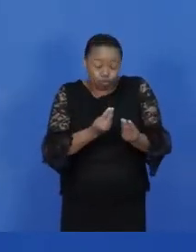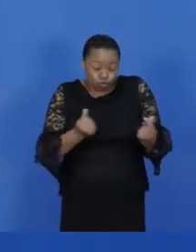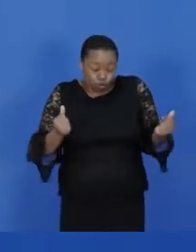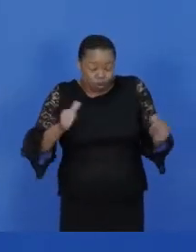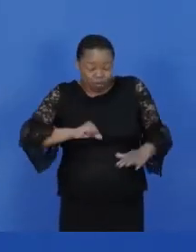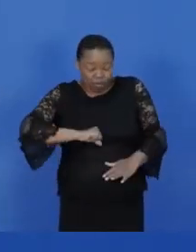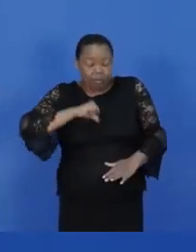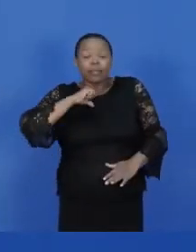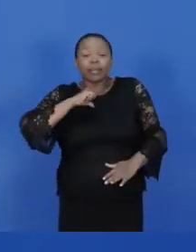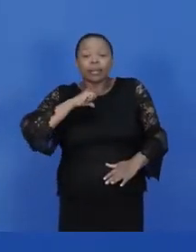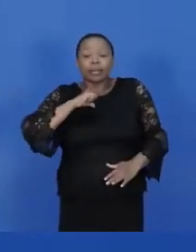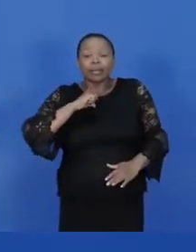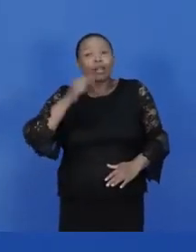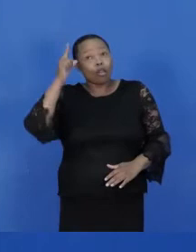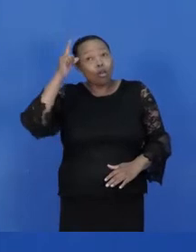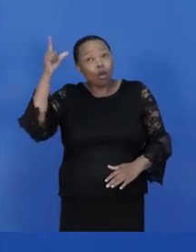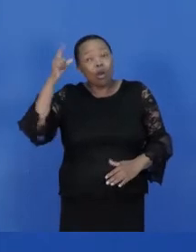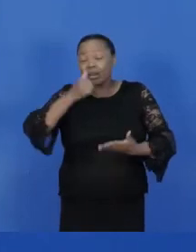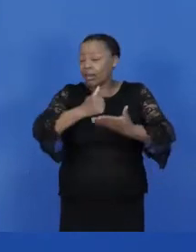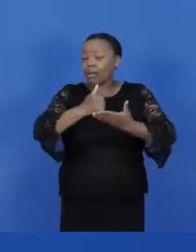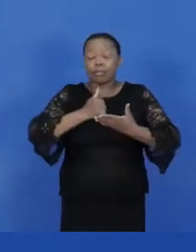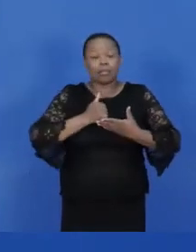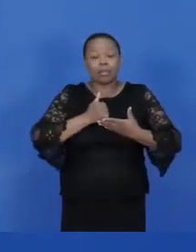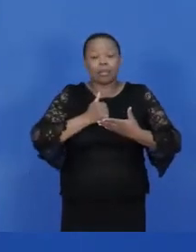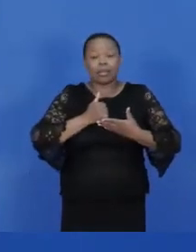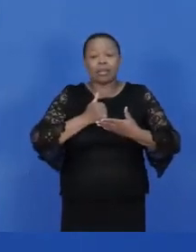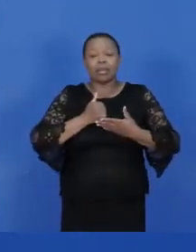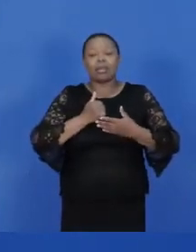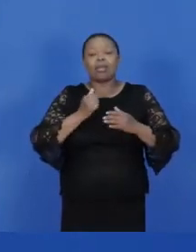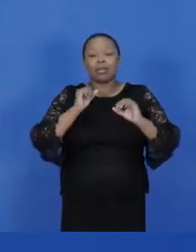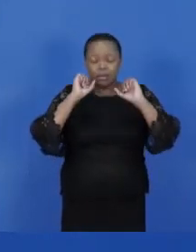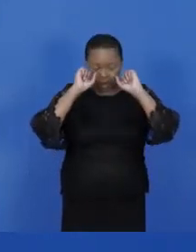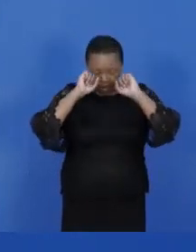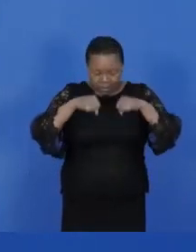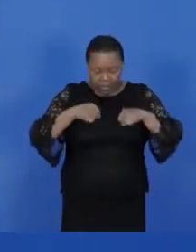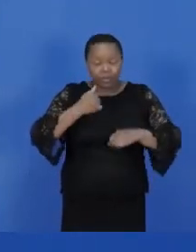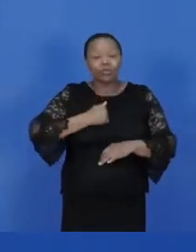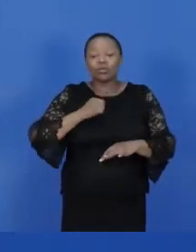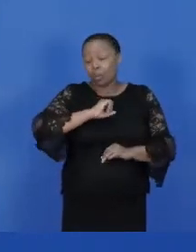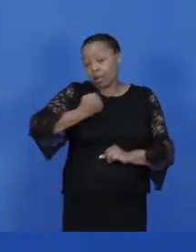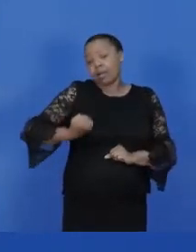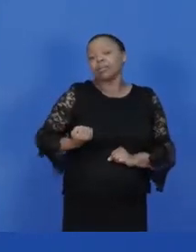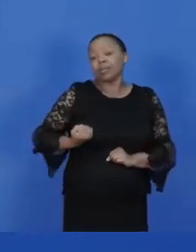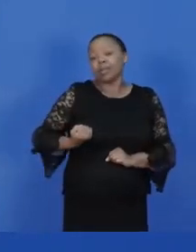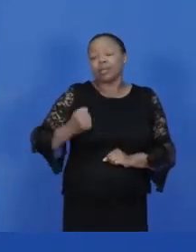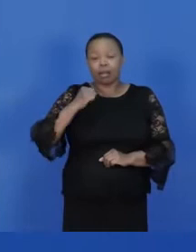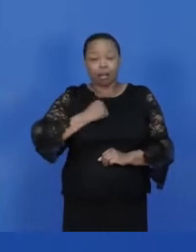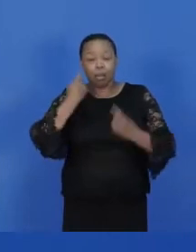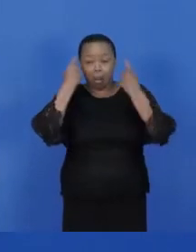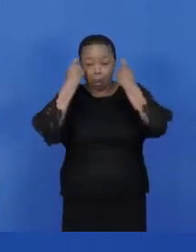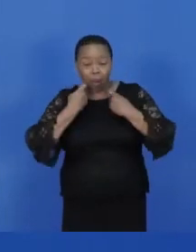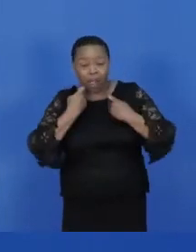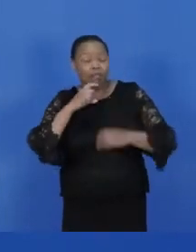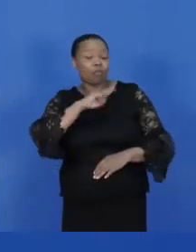deal with that pride in your life and say, "Lord, help me to be willing to submit to my husband. Help me to be willing to submit to